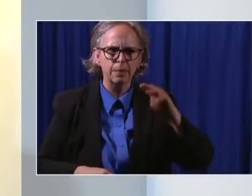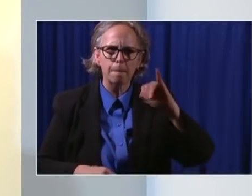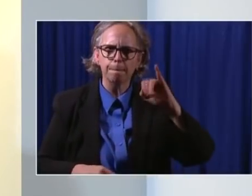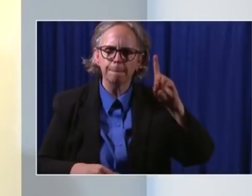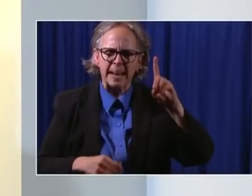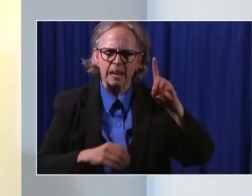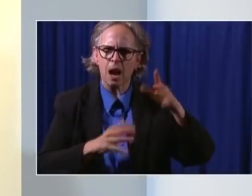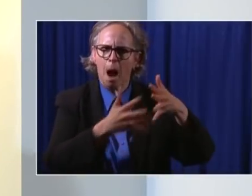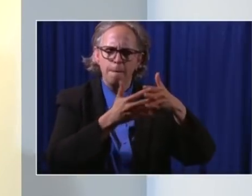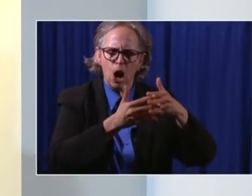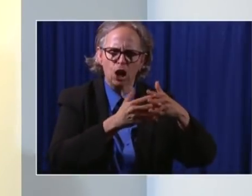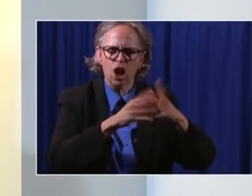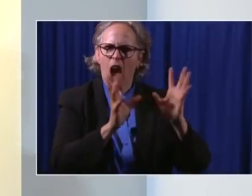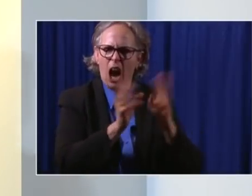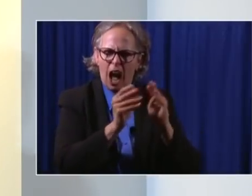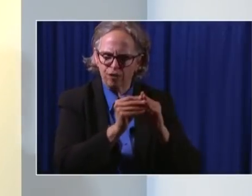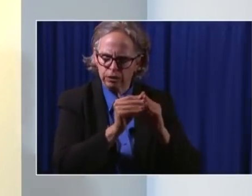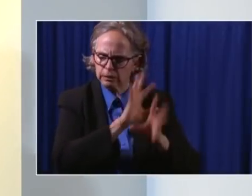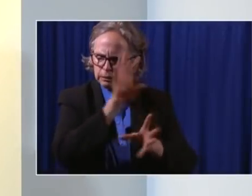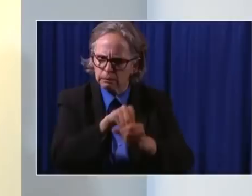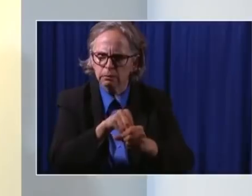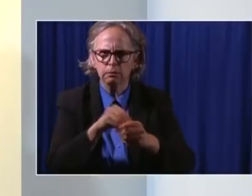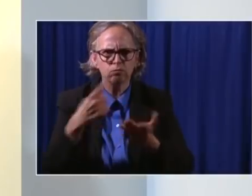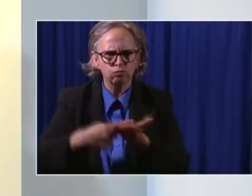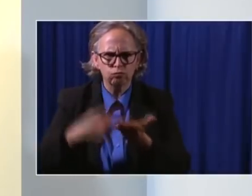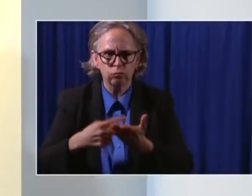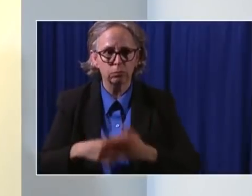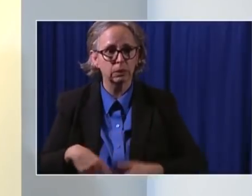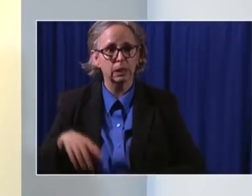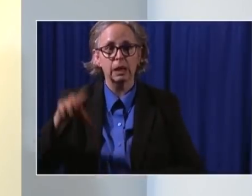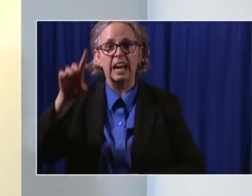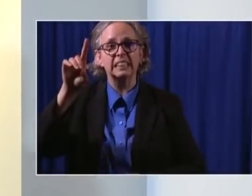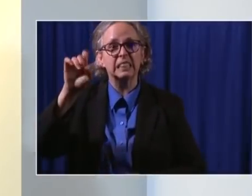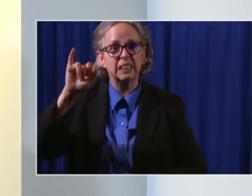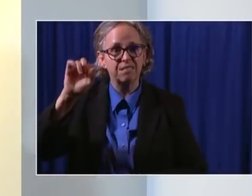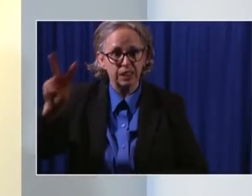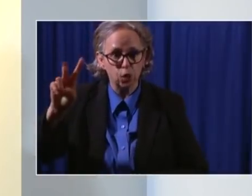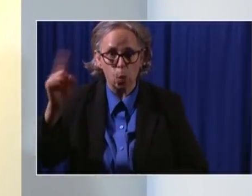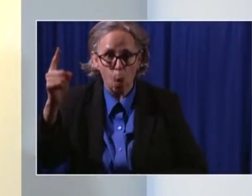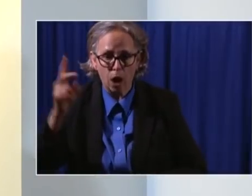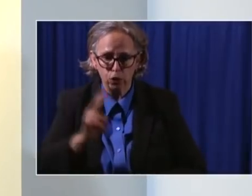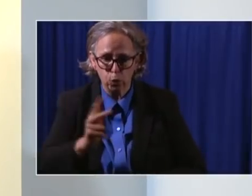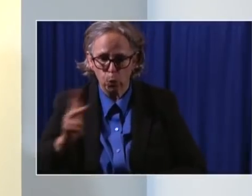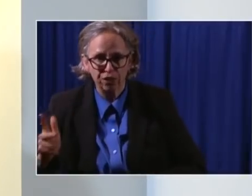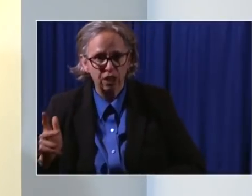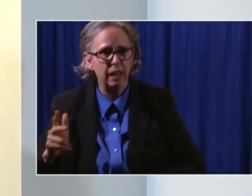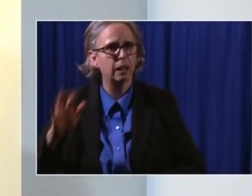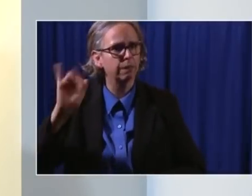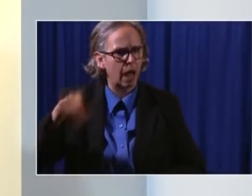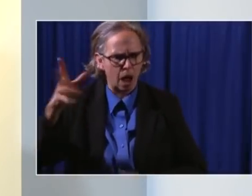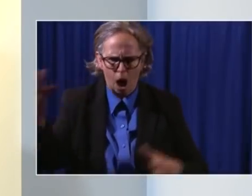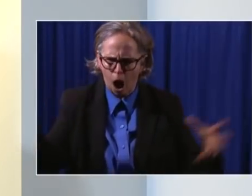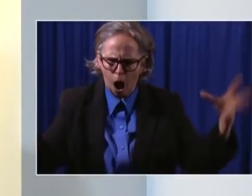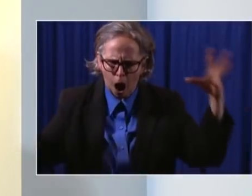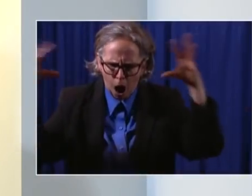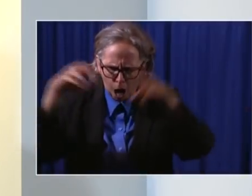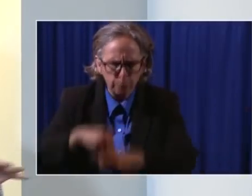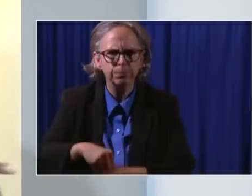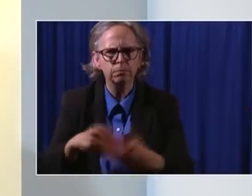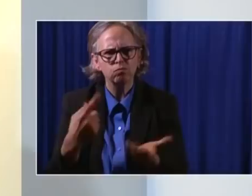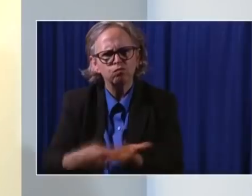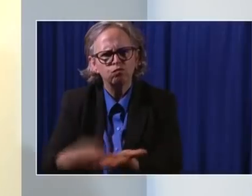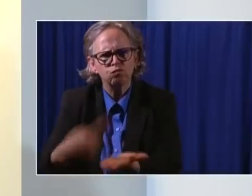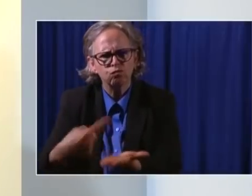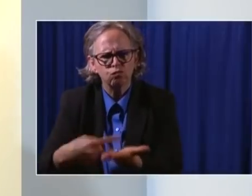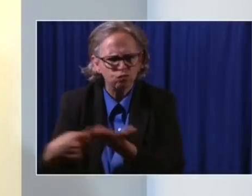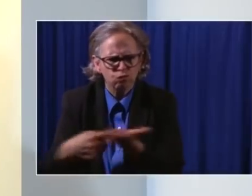other conferences from Division I to Division III who are interested in this at the college level, high school sports. But then you